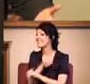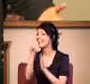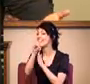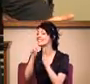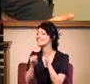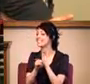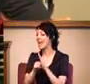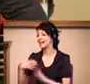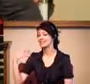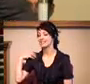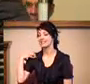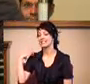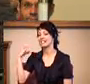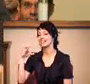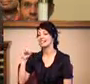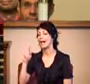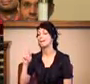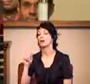Right?